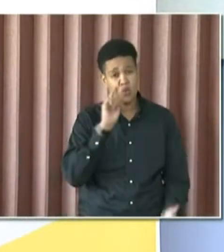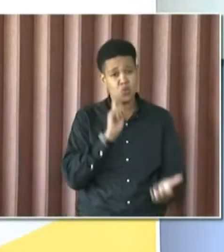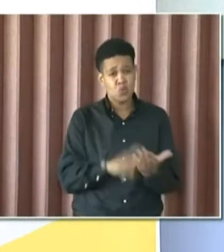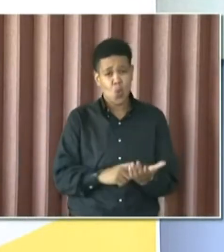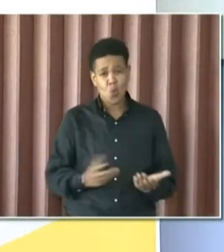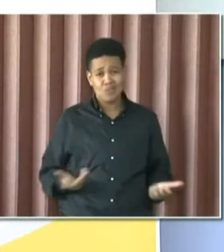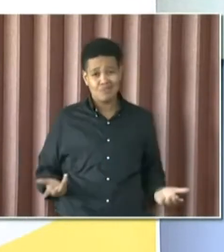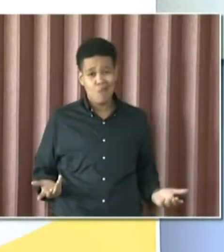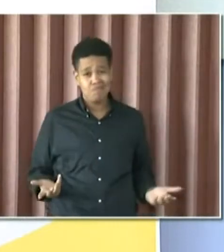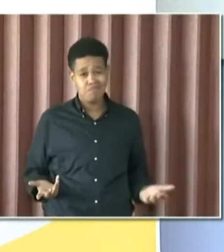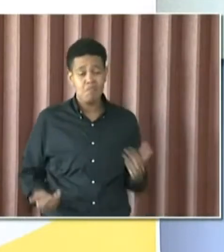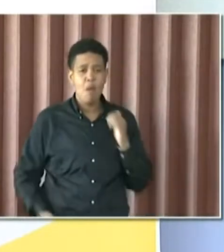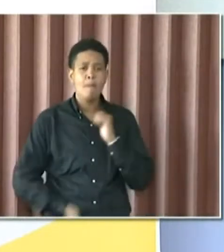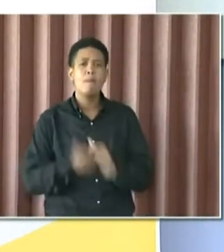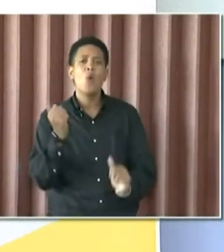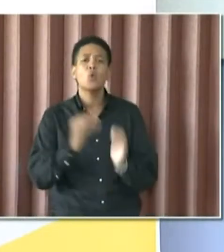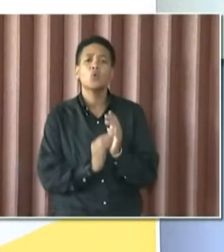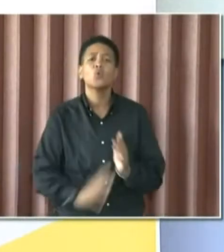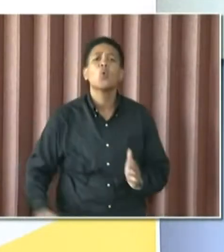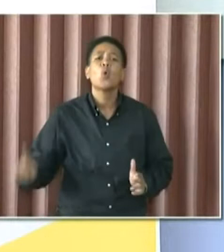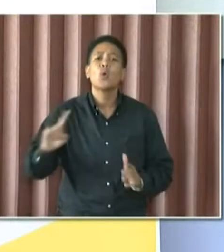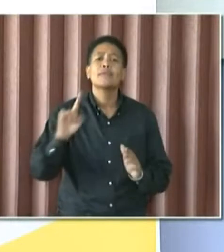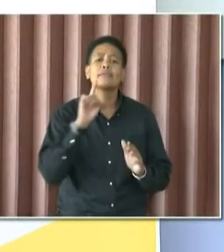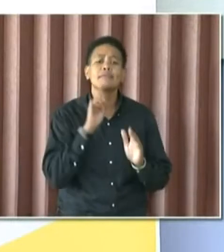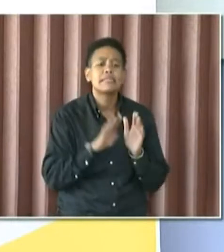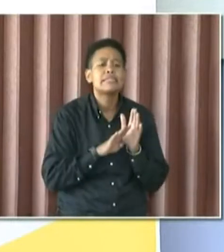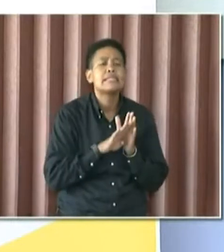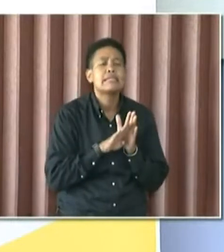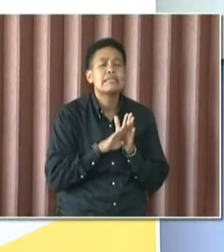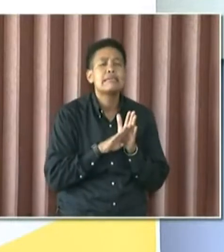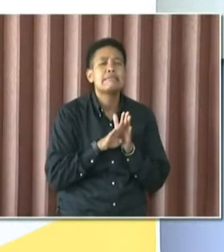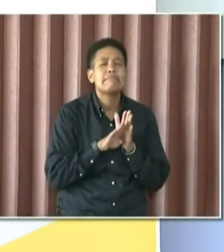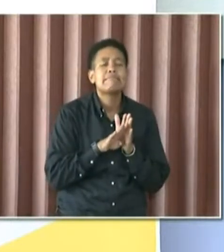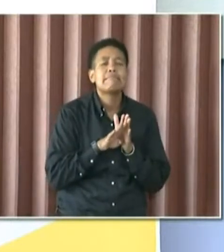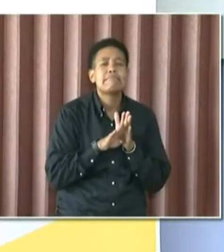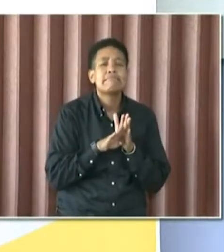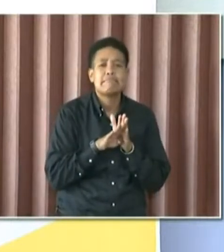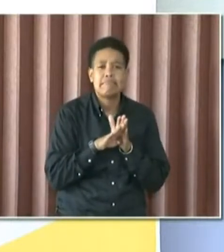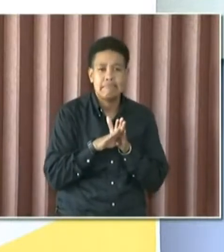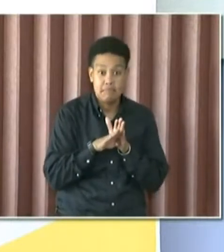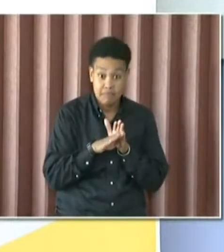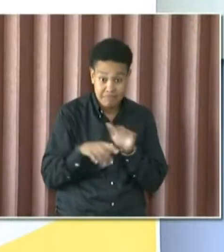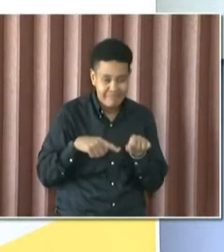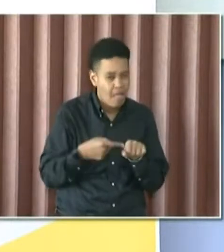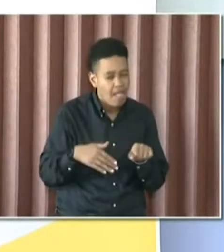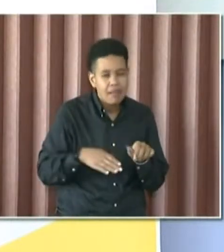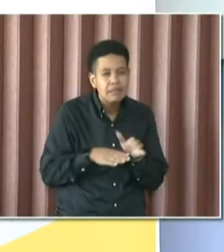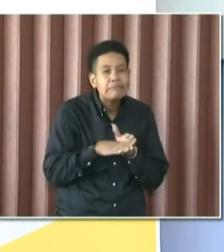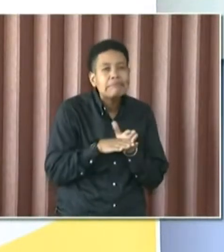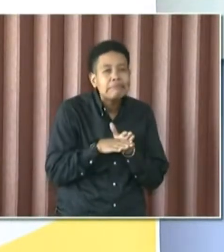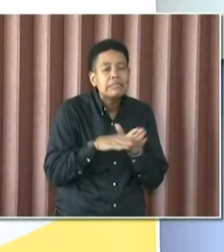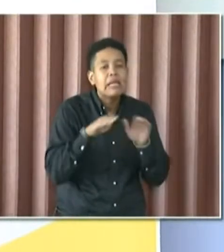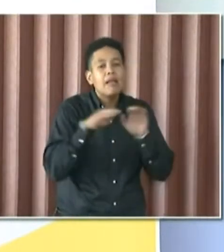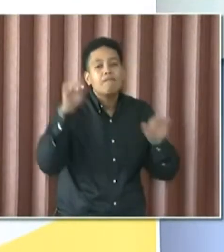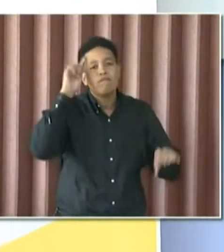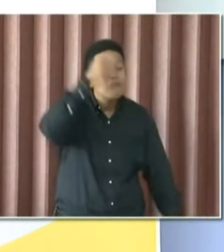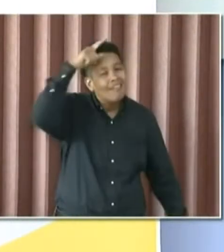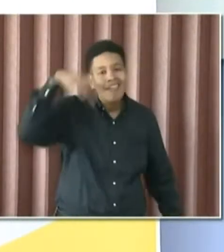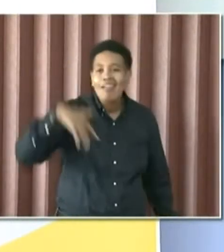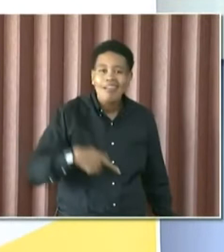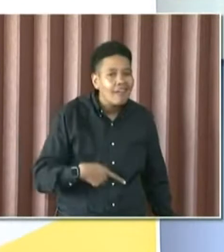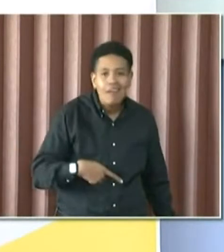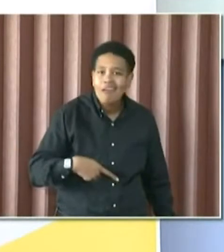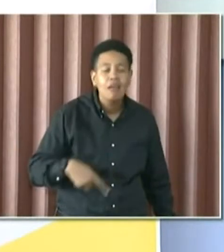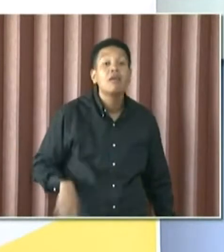that majority of the students were at the developing level for mathematics in 2019.